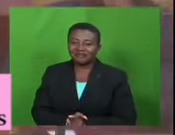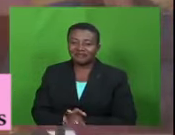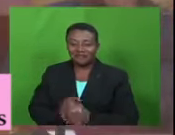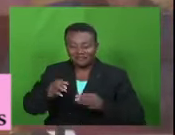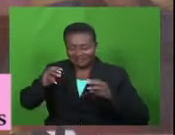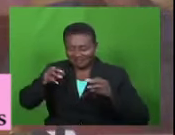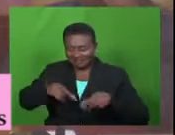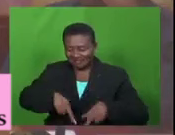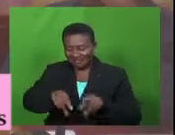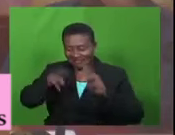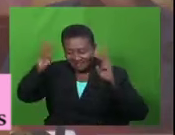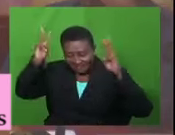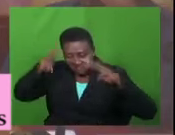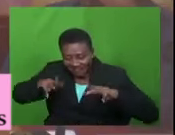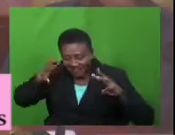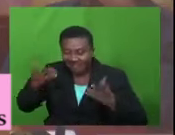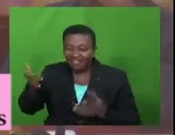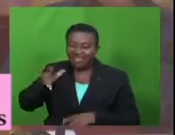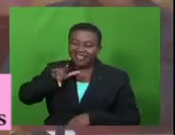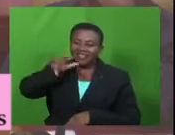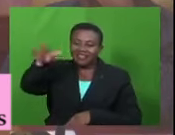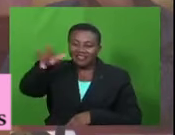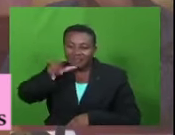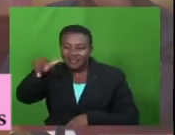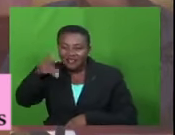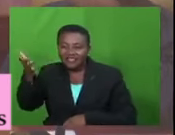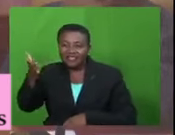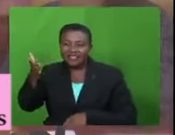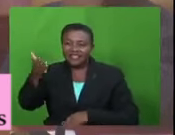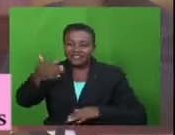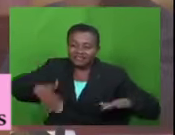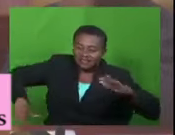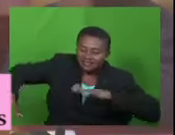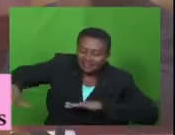rails, ports, airports, sea defense,